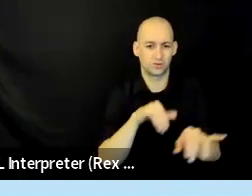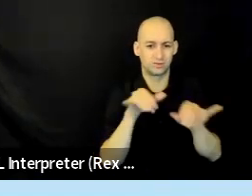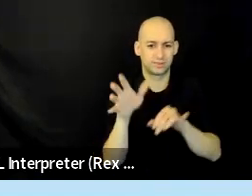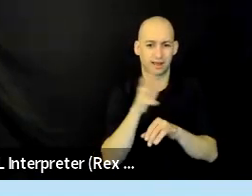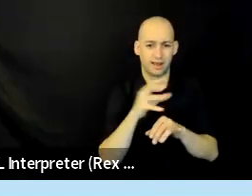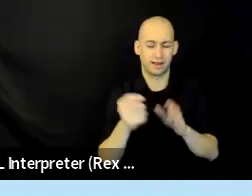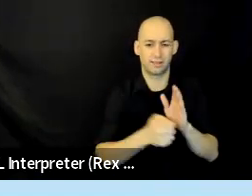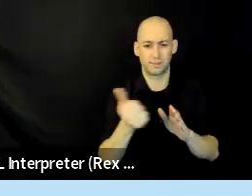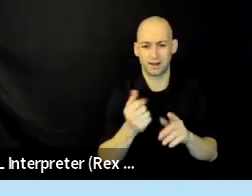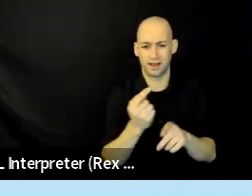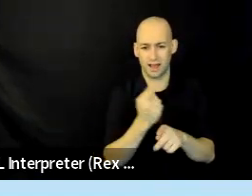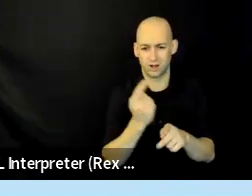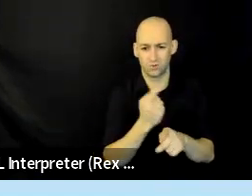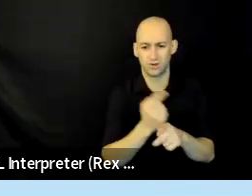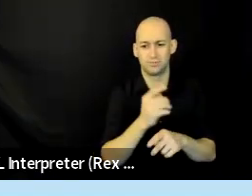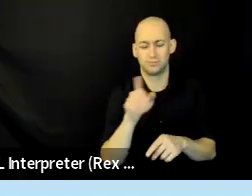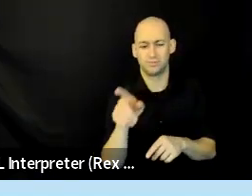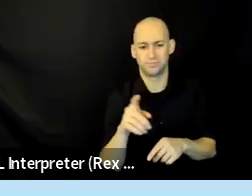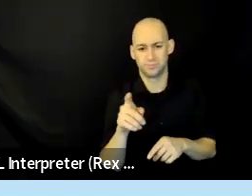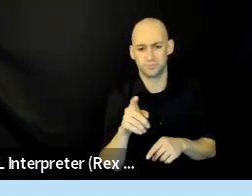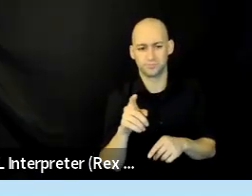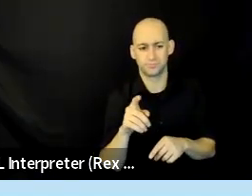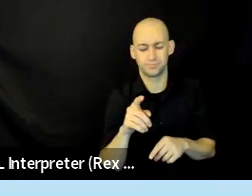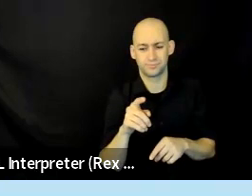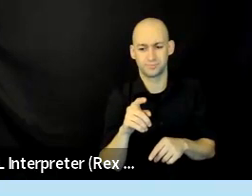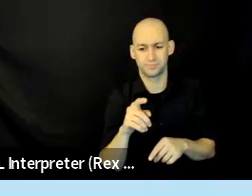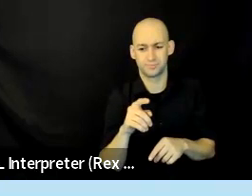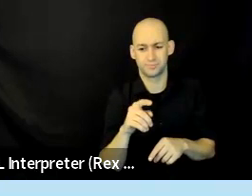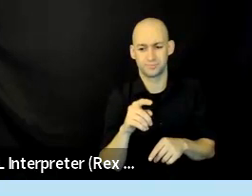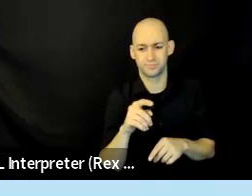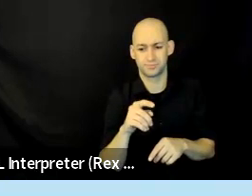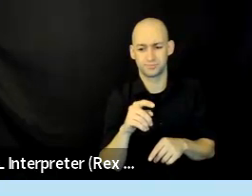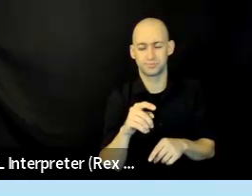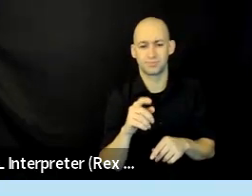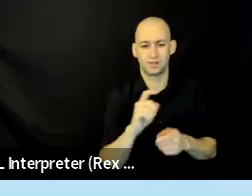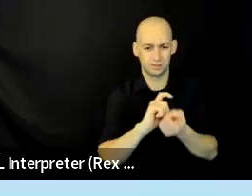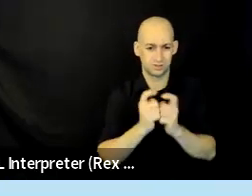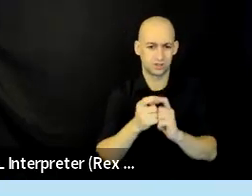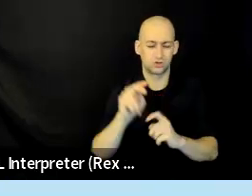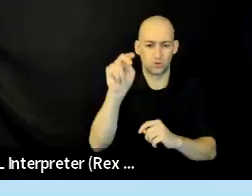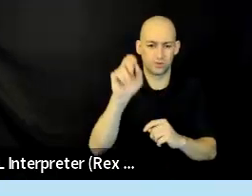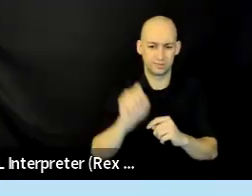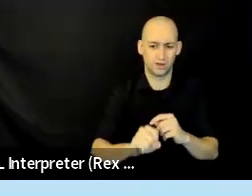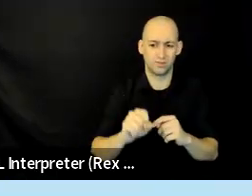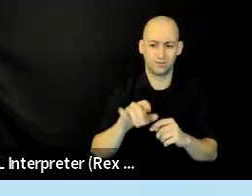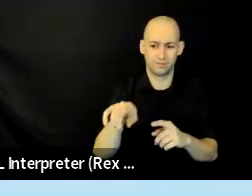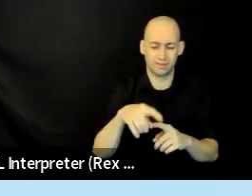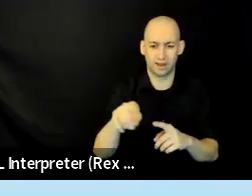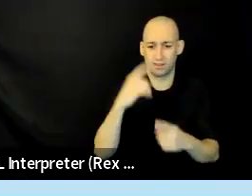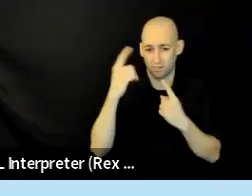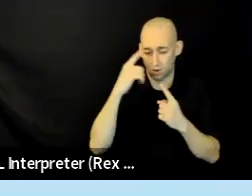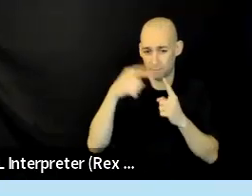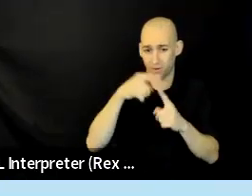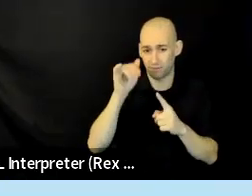crossovers. Option 3, shift the new undercrossing to the south of current location. This option was considered